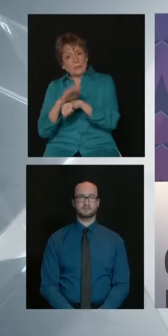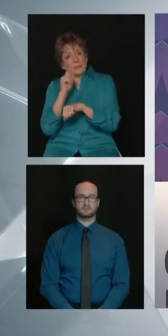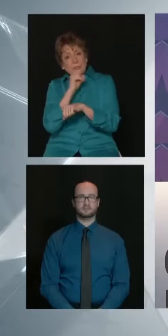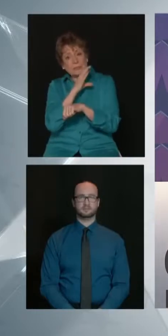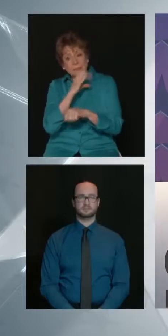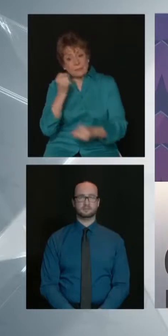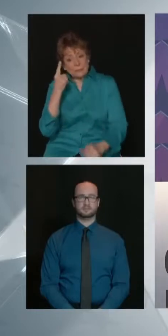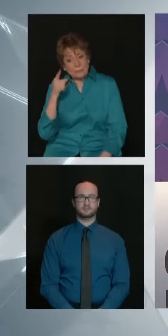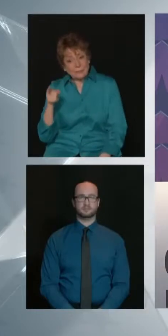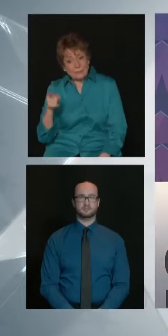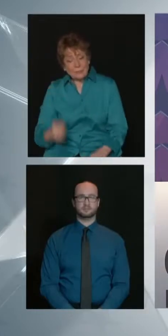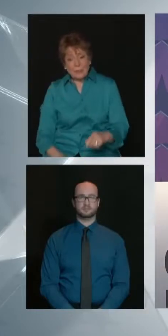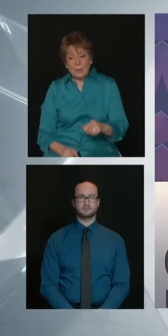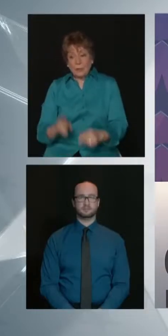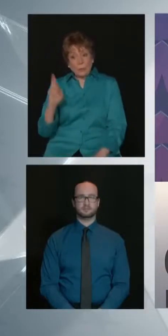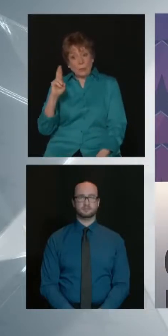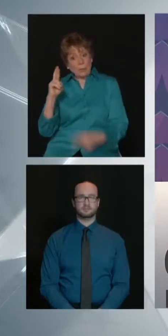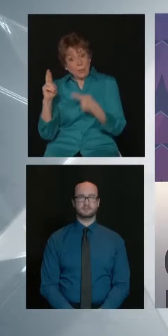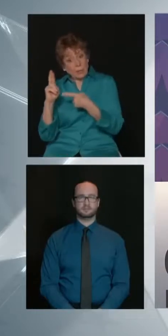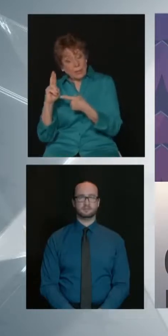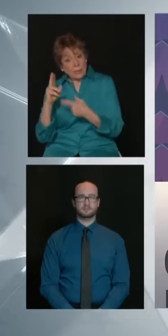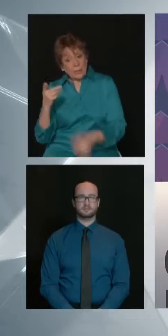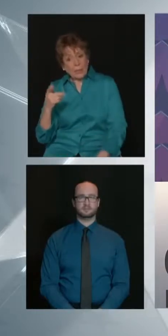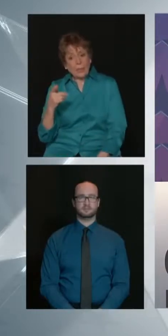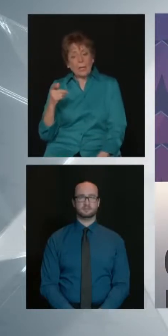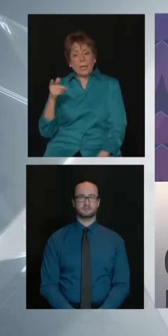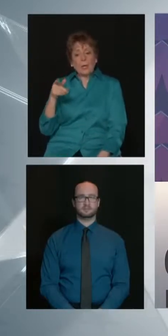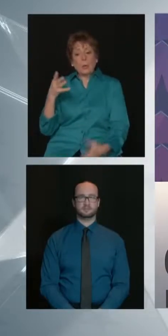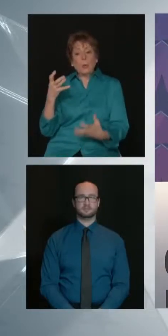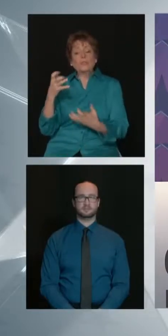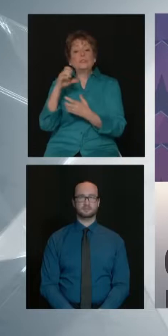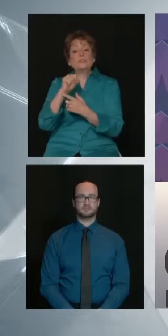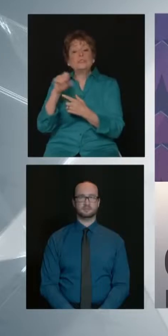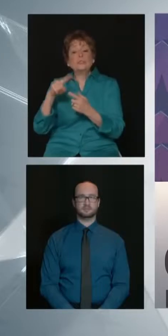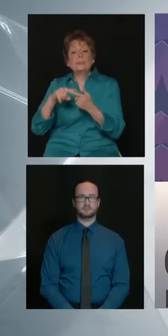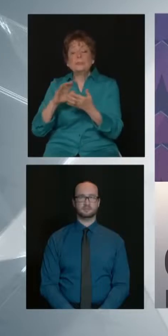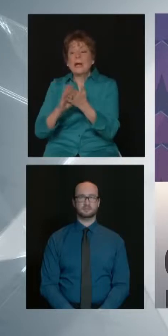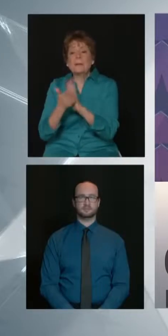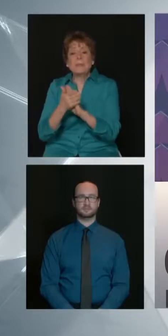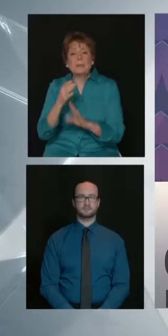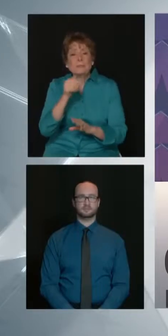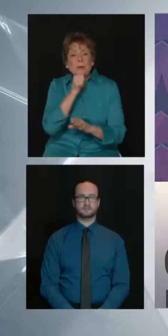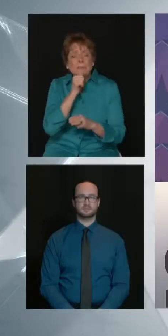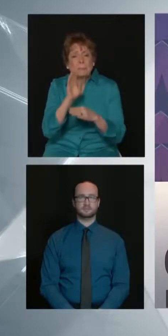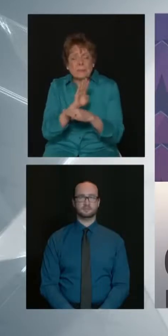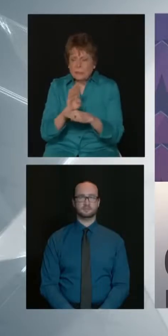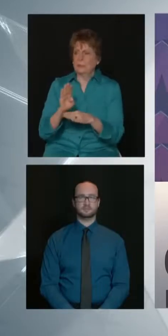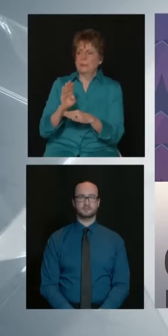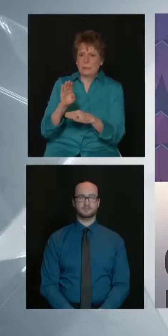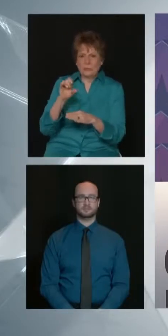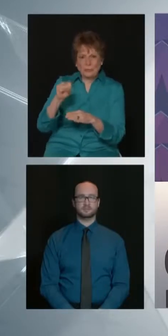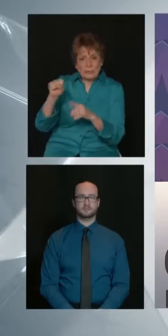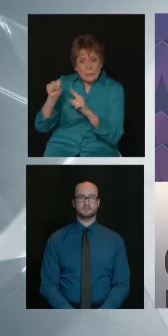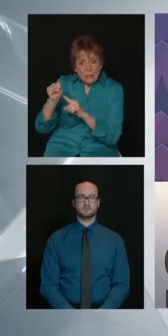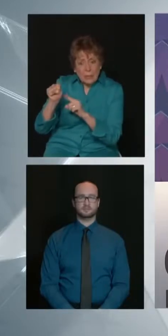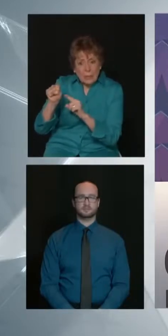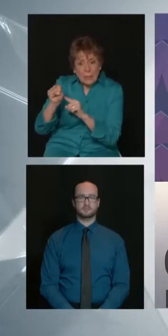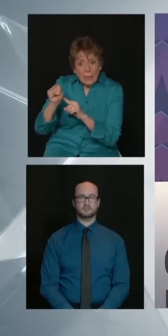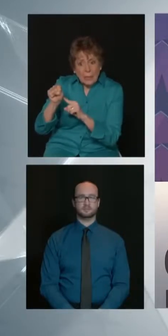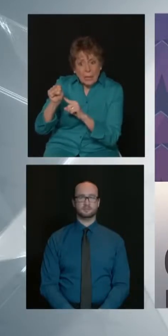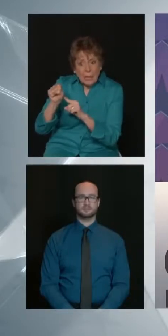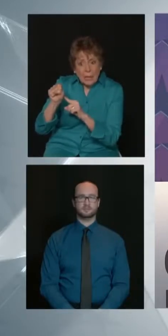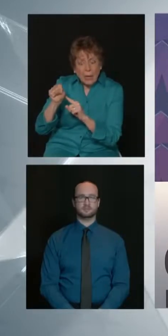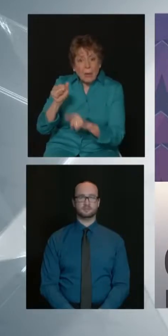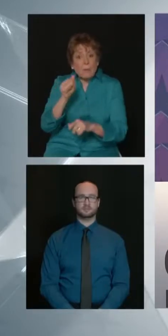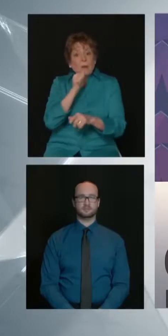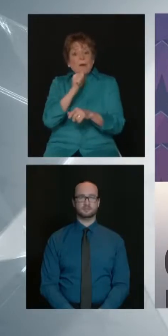to privatize Social Security. He said private accounts sending your